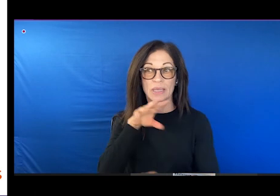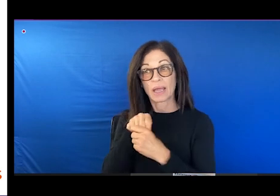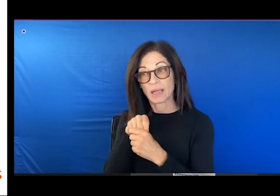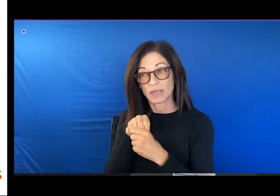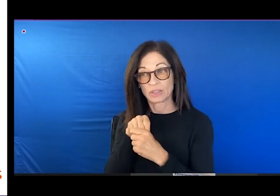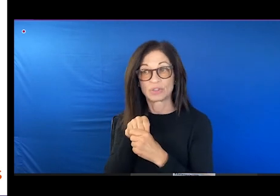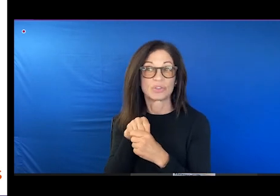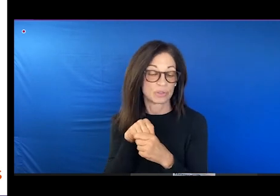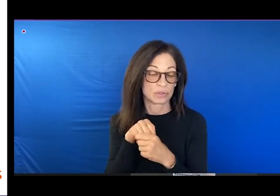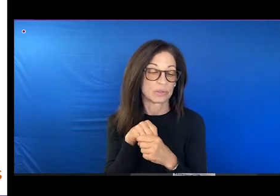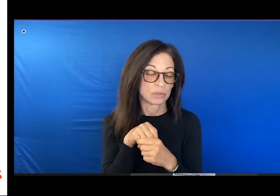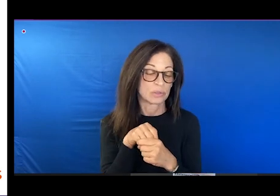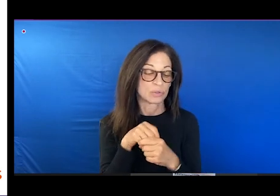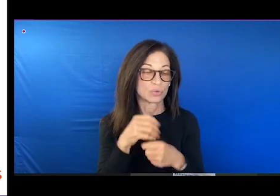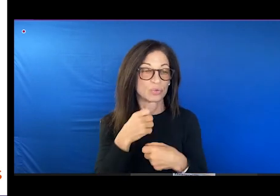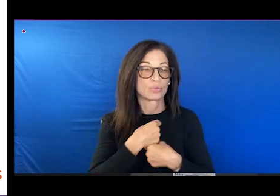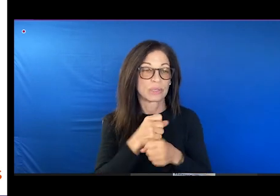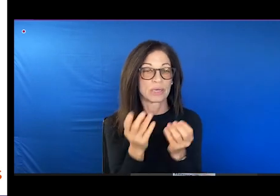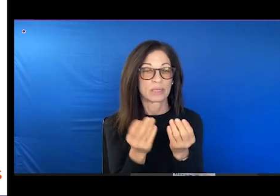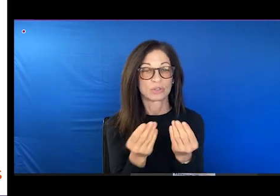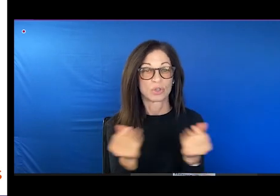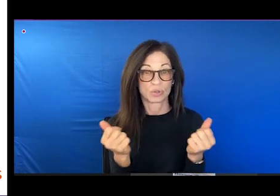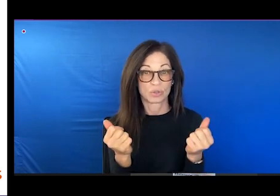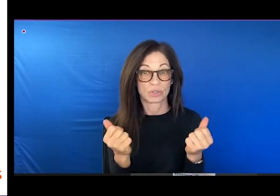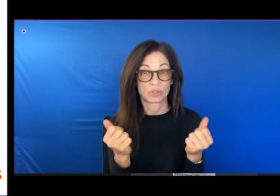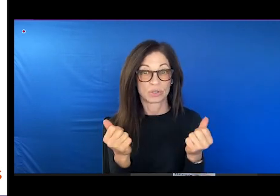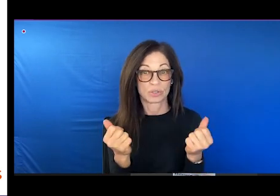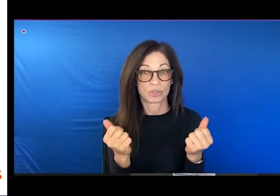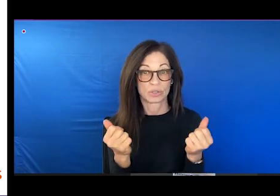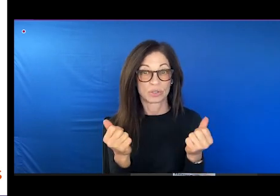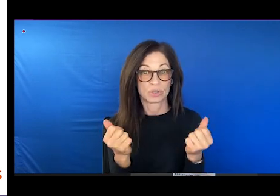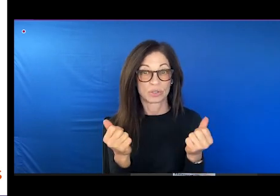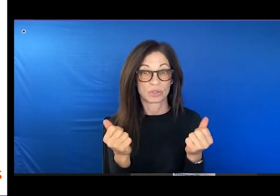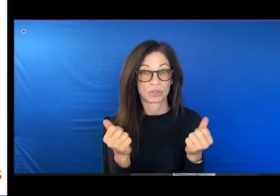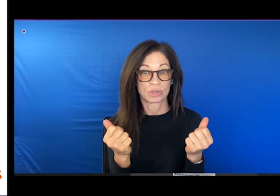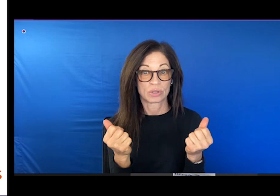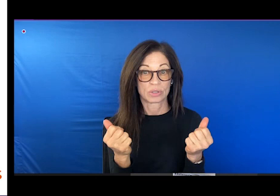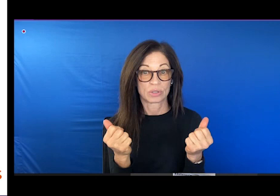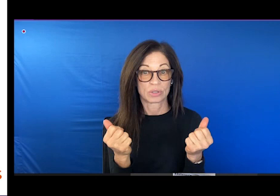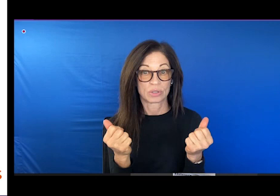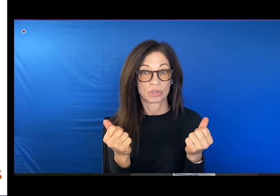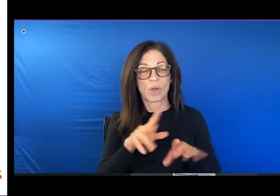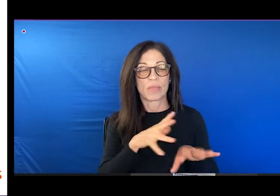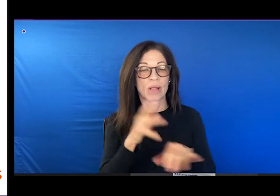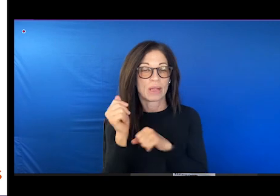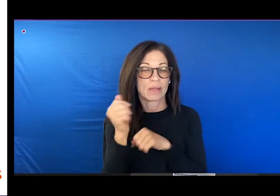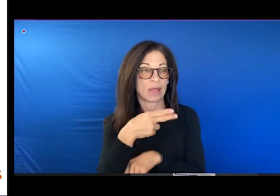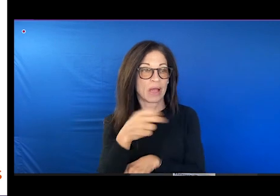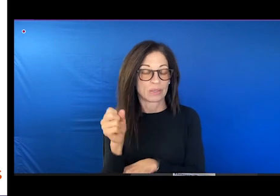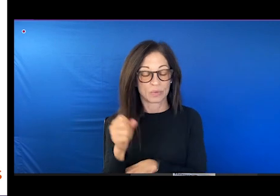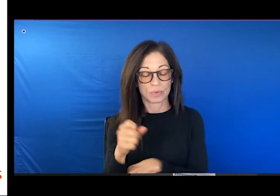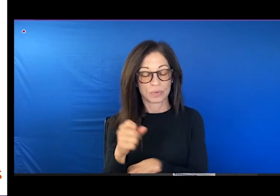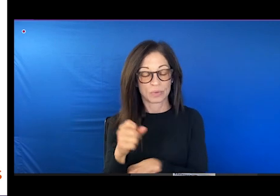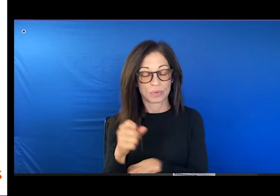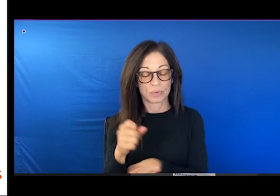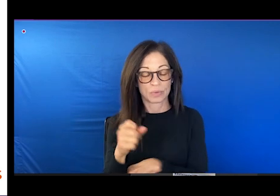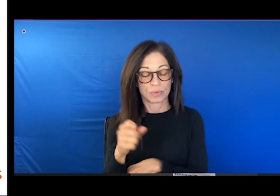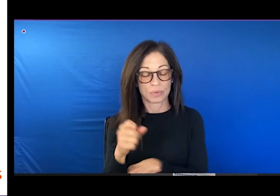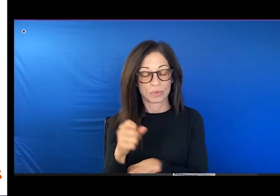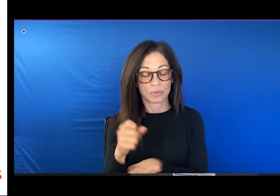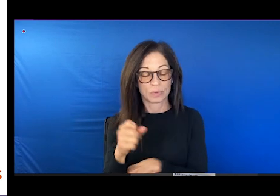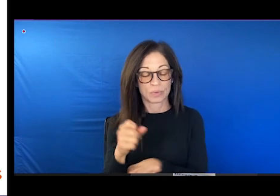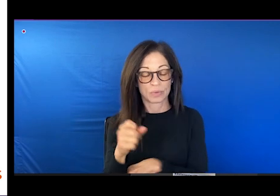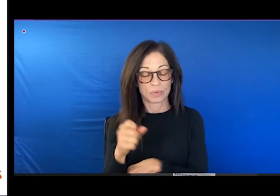you to be engaged in creating solutions, particularly for youth with transition as they're leaving high